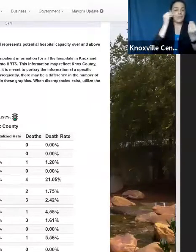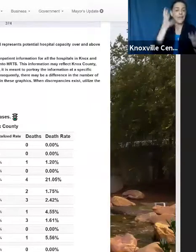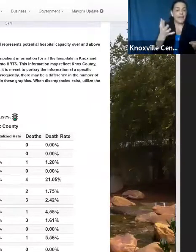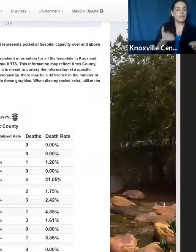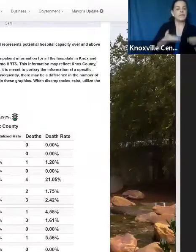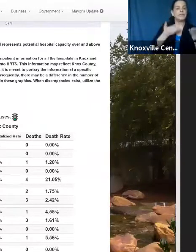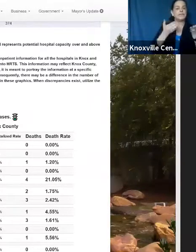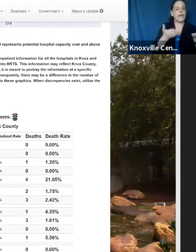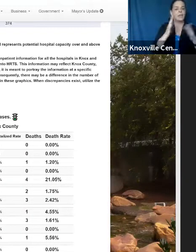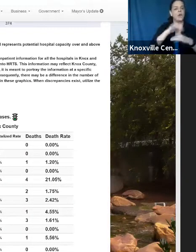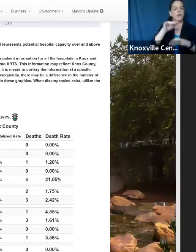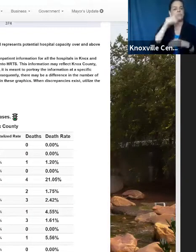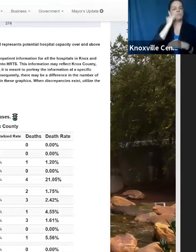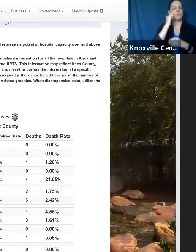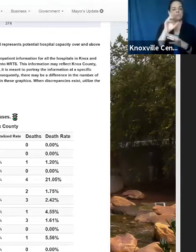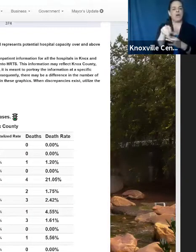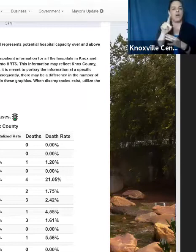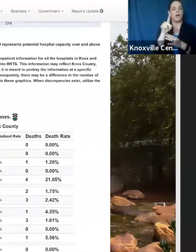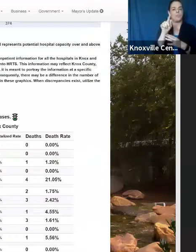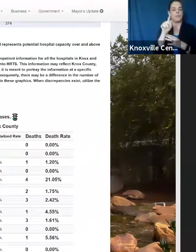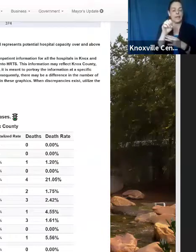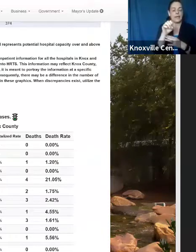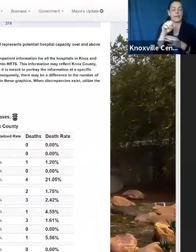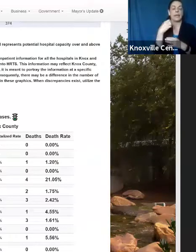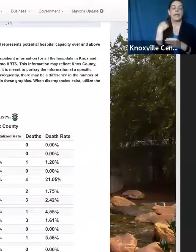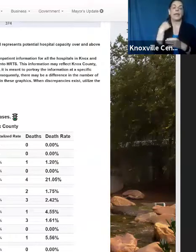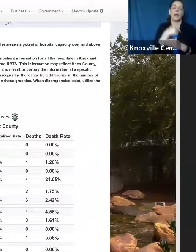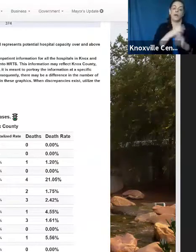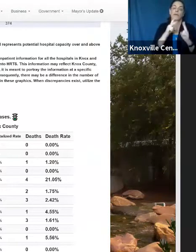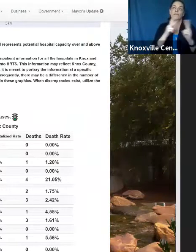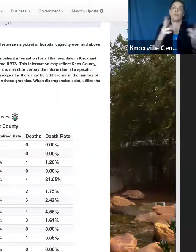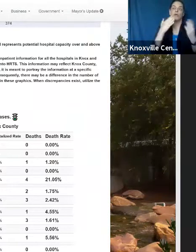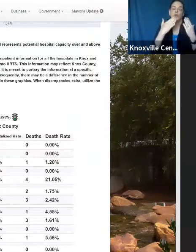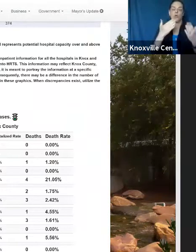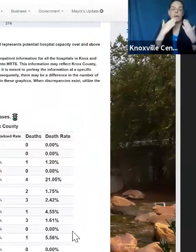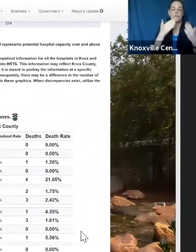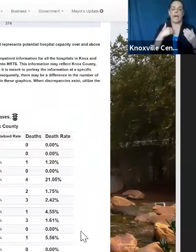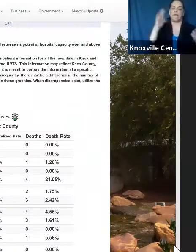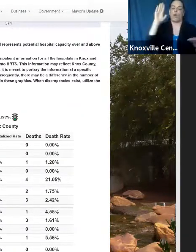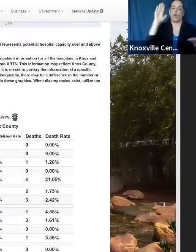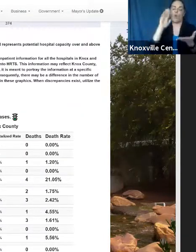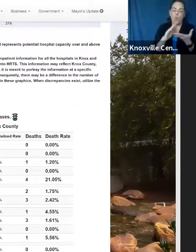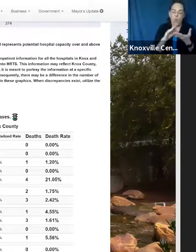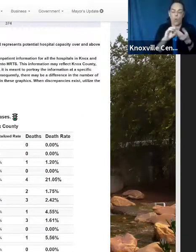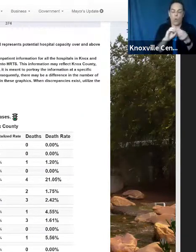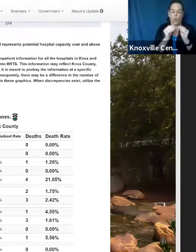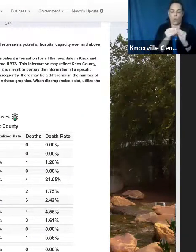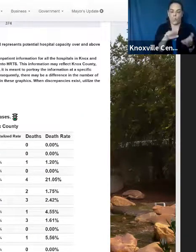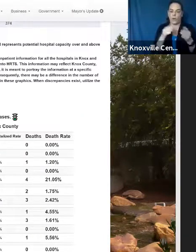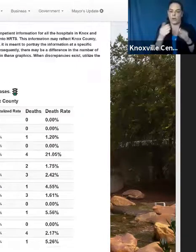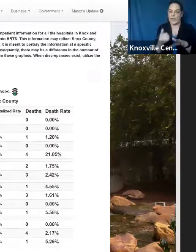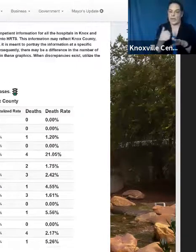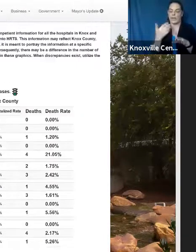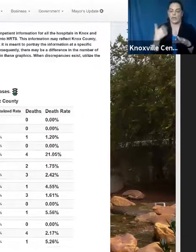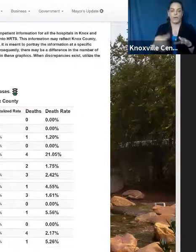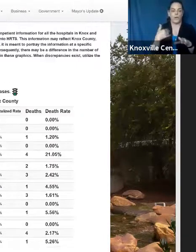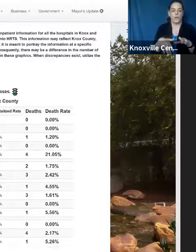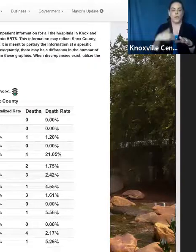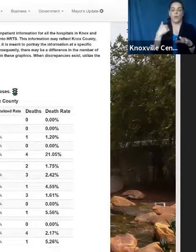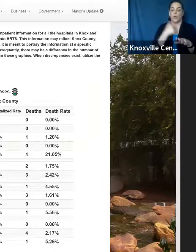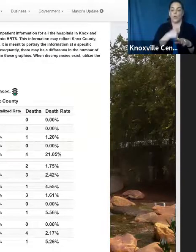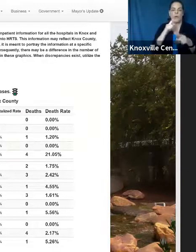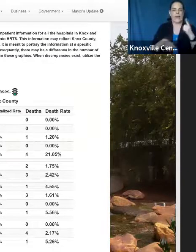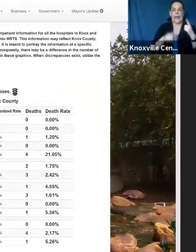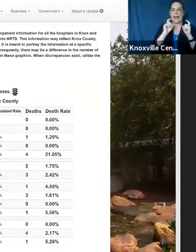our daily update for that because we do, and we're very grateful that we have such a low number of deaths. That's not one that we can provide a